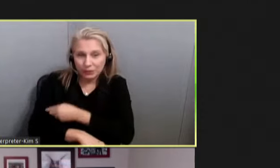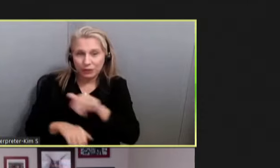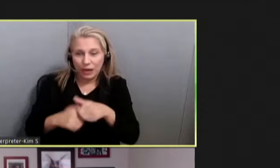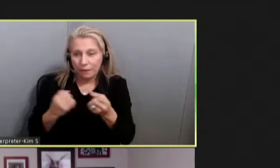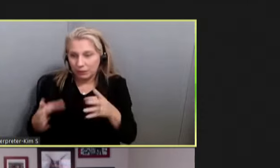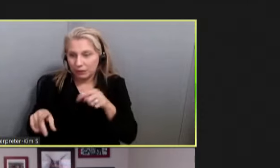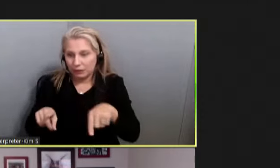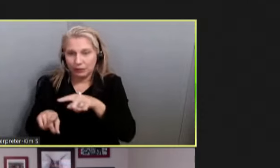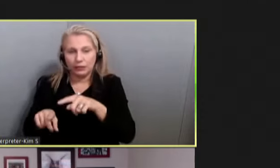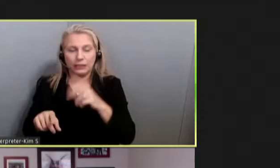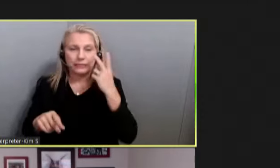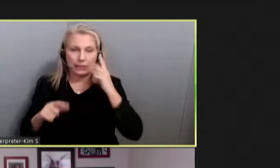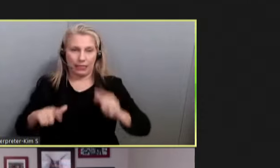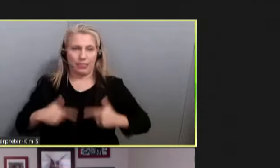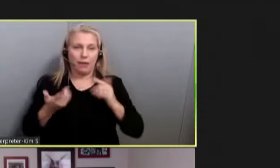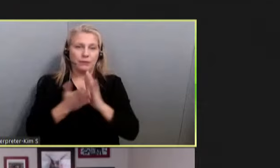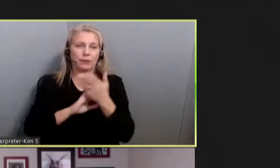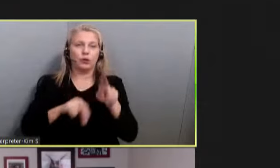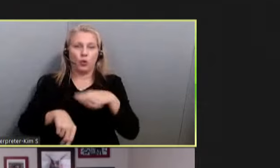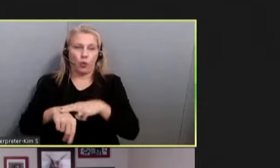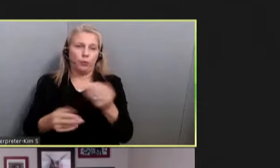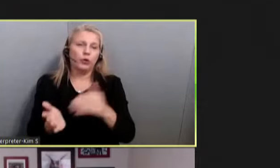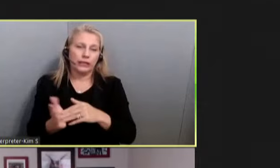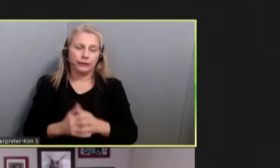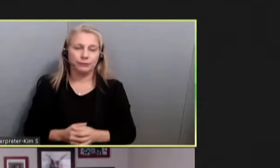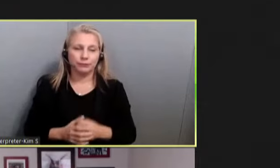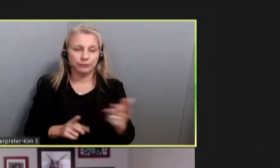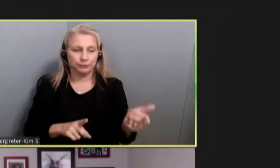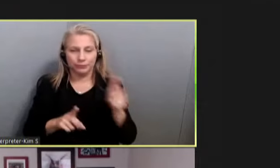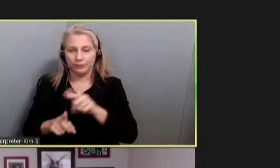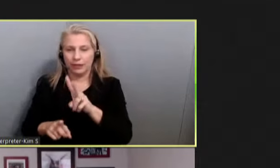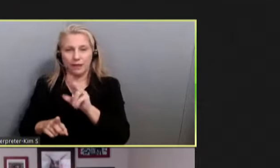be able to return to normal. All right, let's go to Vinny.